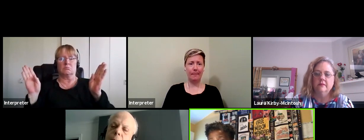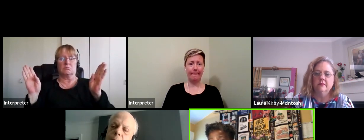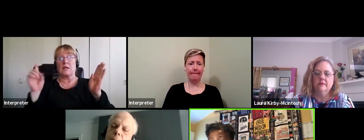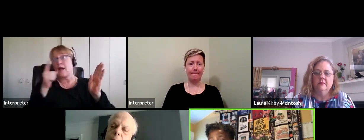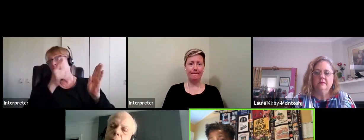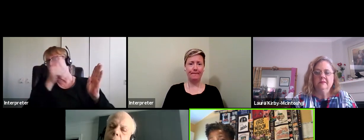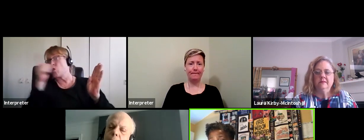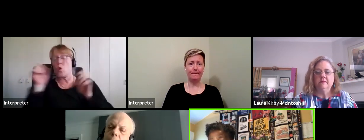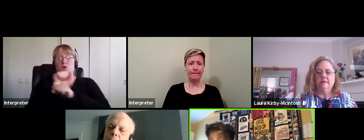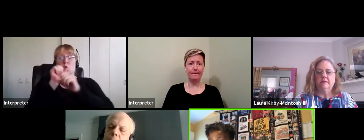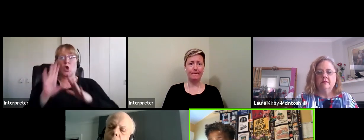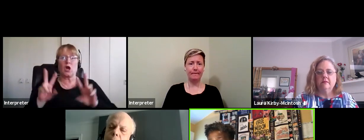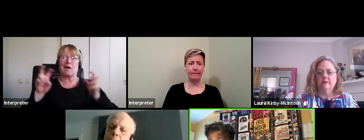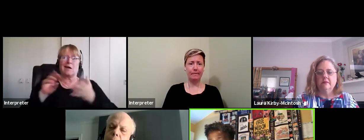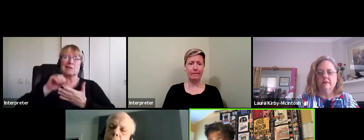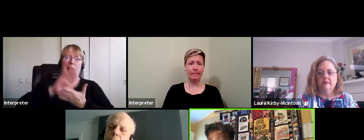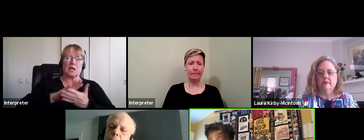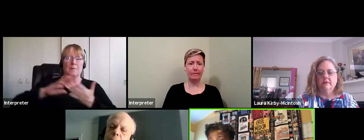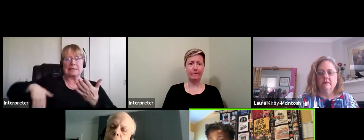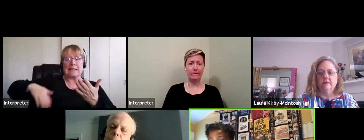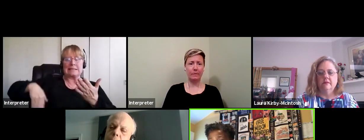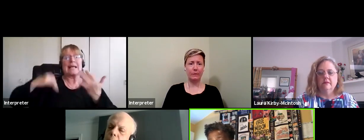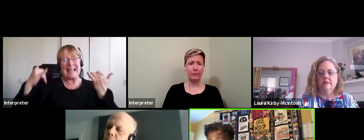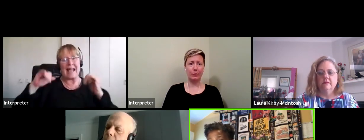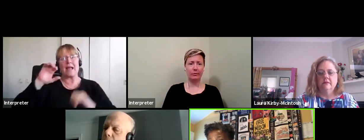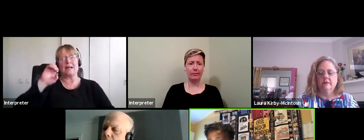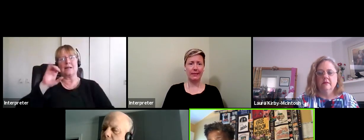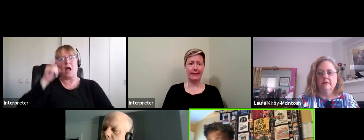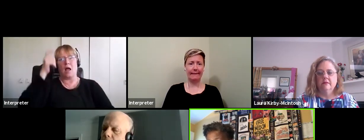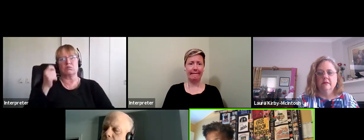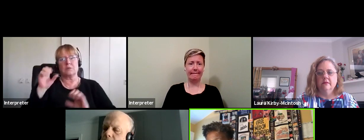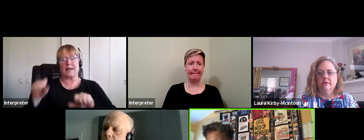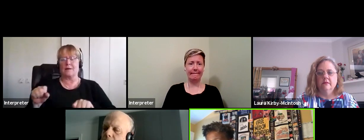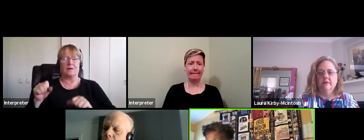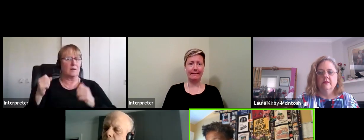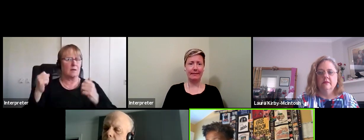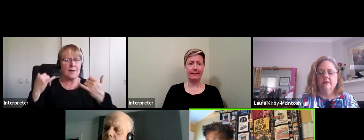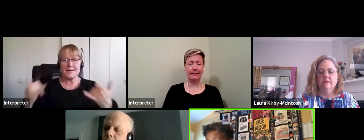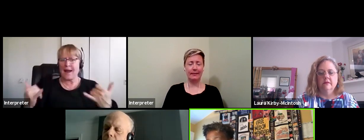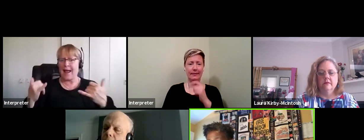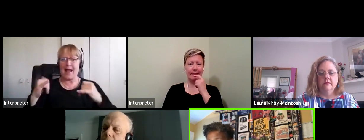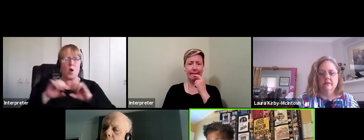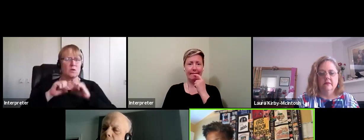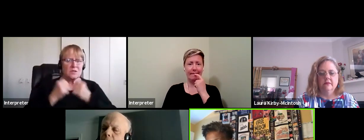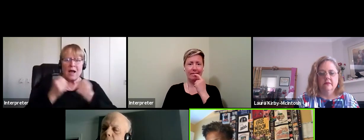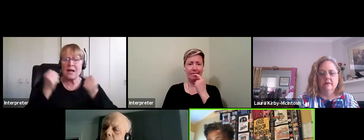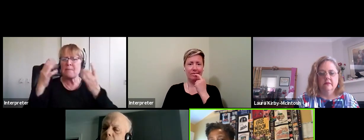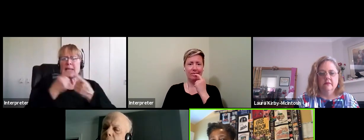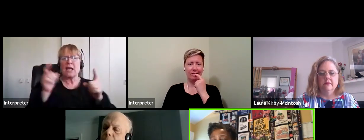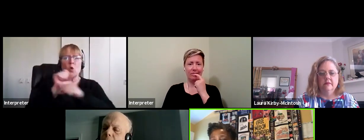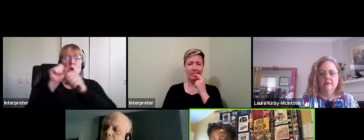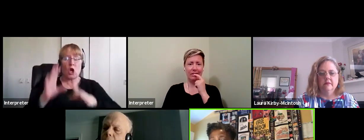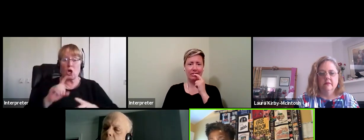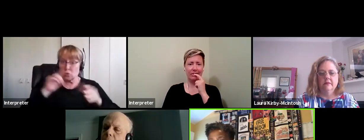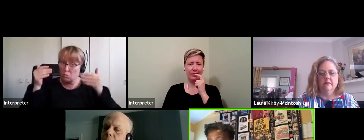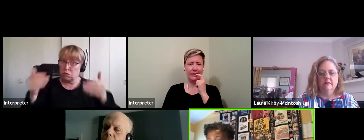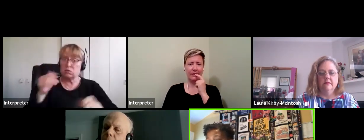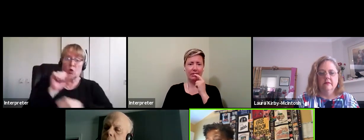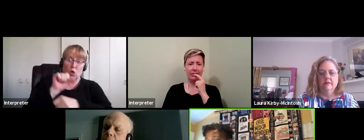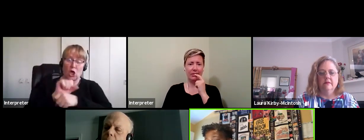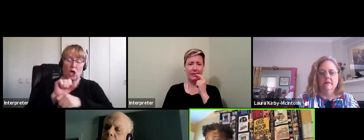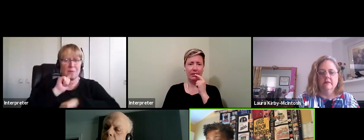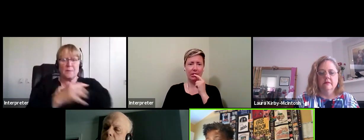undocumented can be covered by EI. Currently, we have many undocumented people in our society who are workers or who are